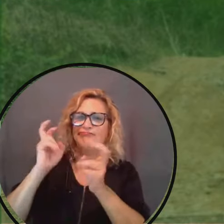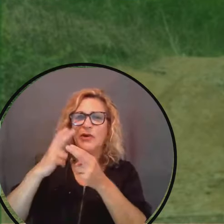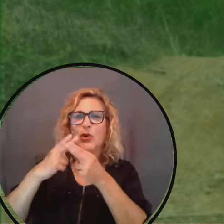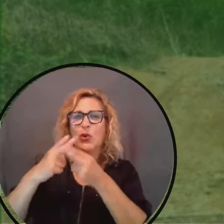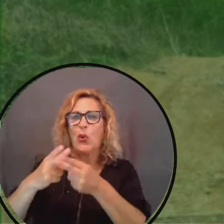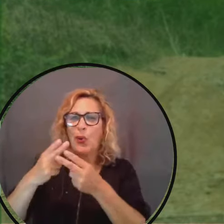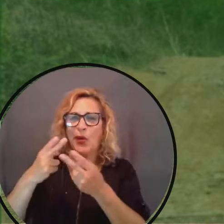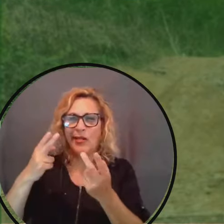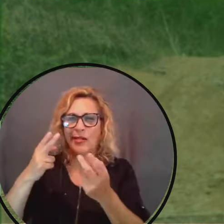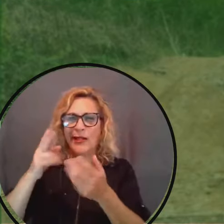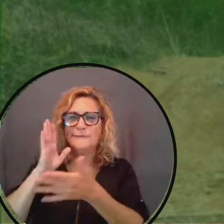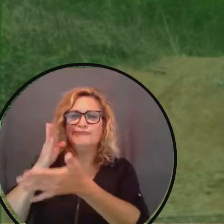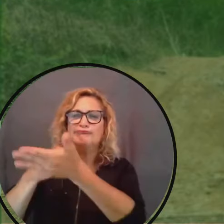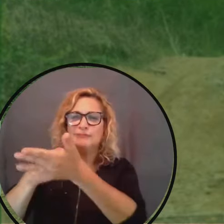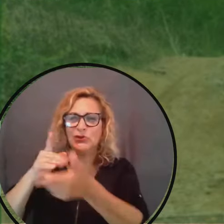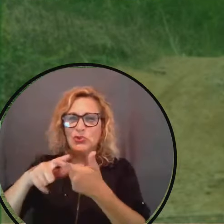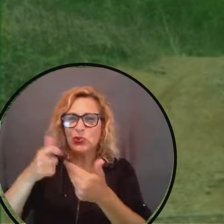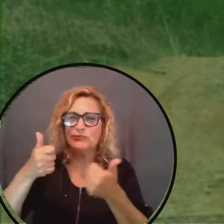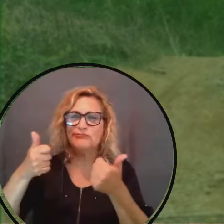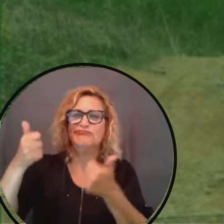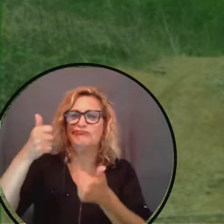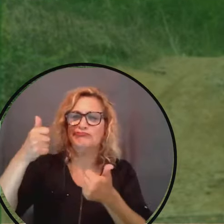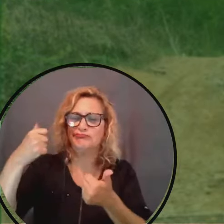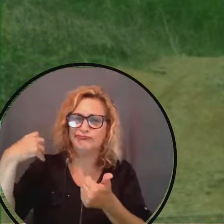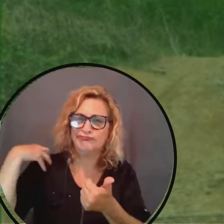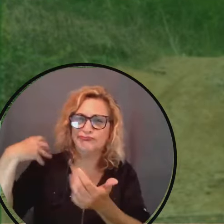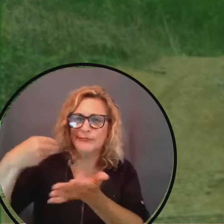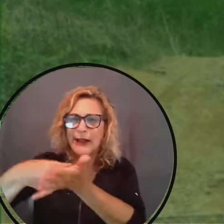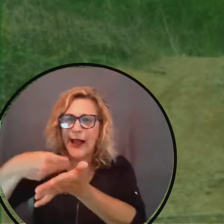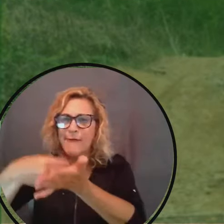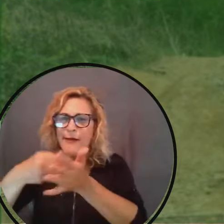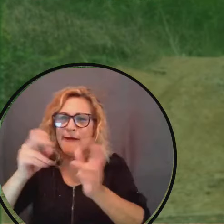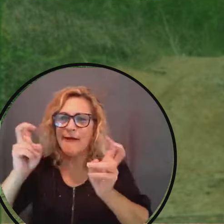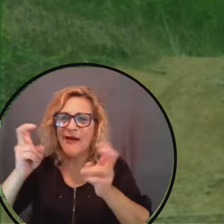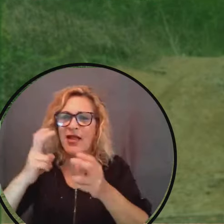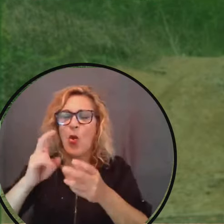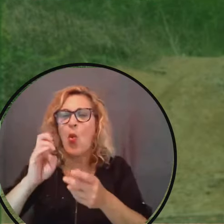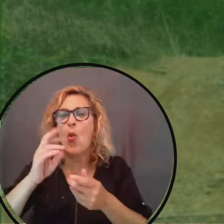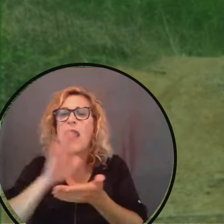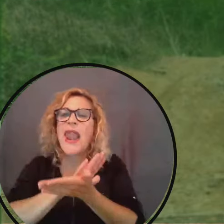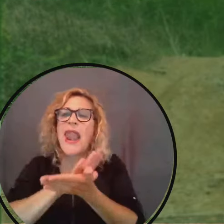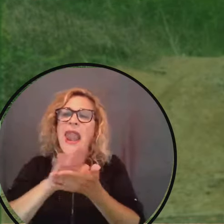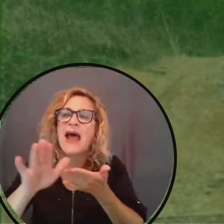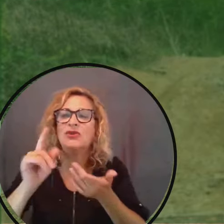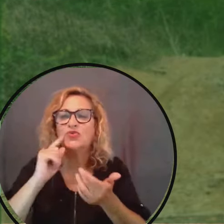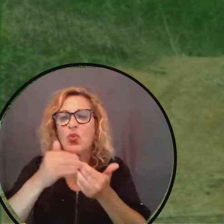nice to your neighbor in like a, you know, volunteerism way. It's a really deep